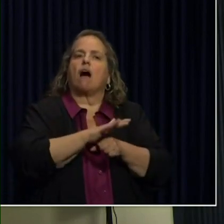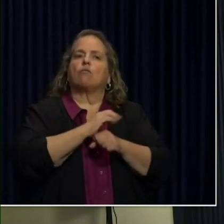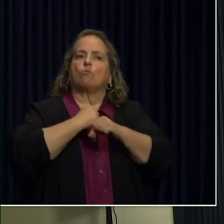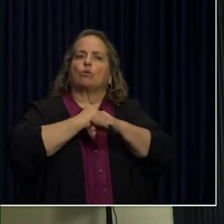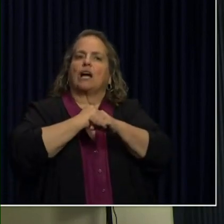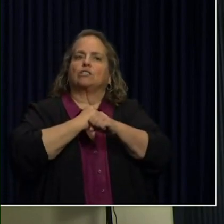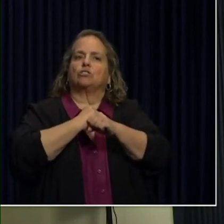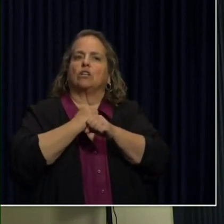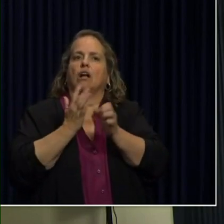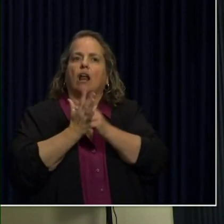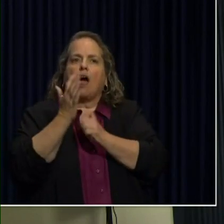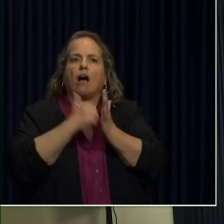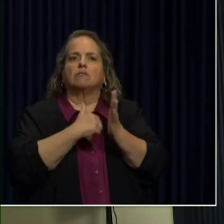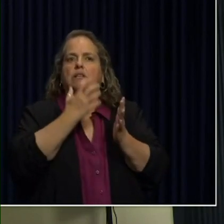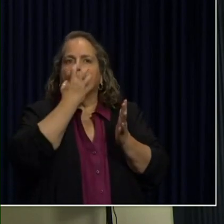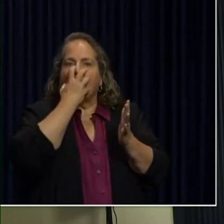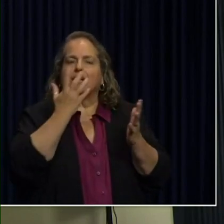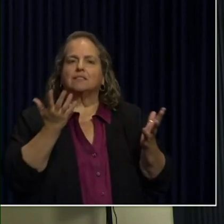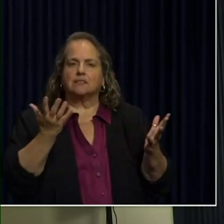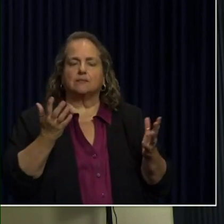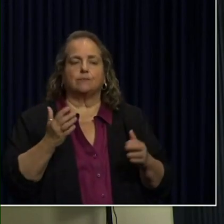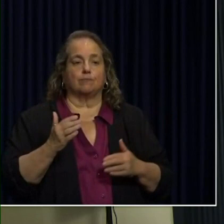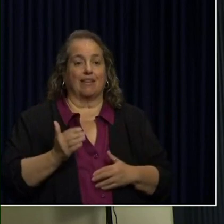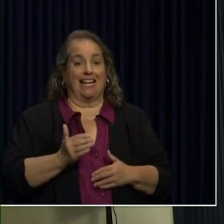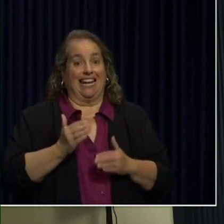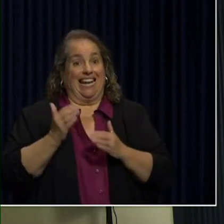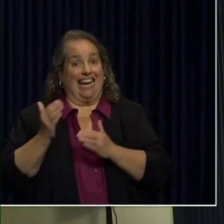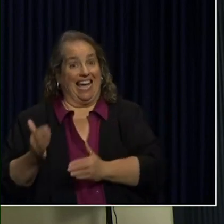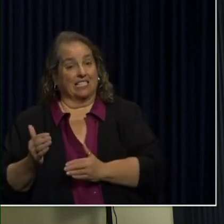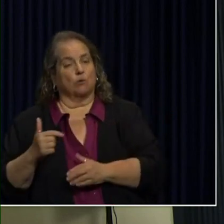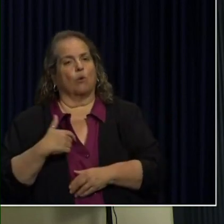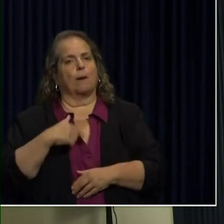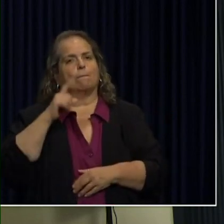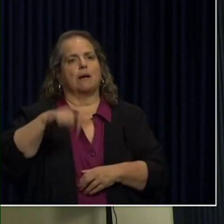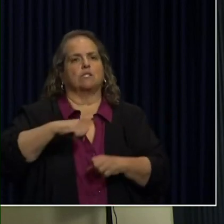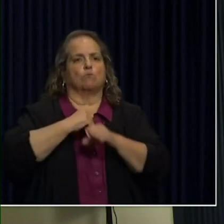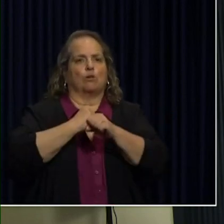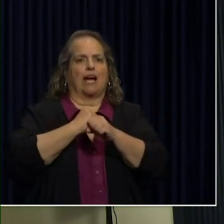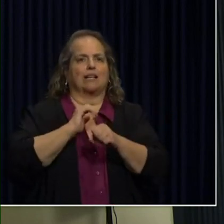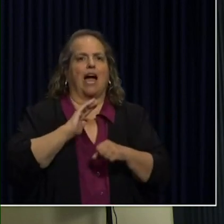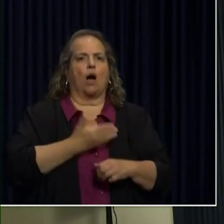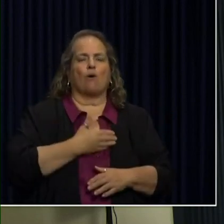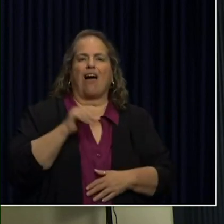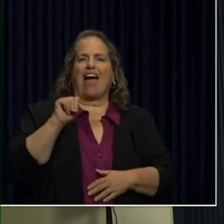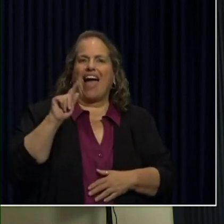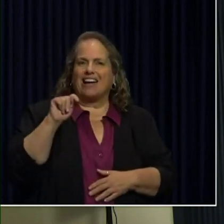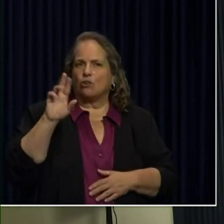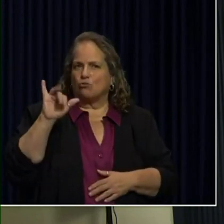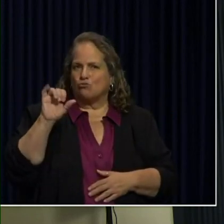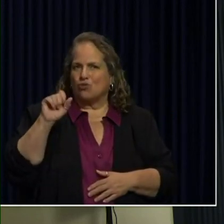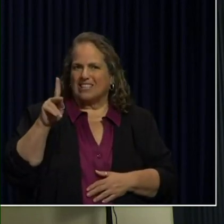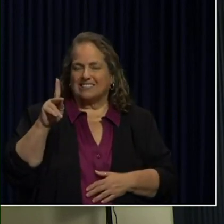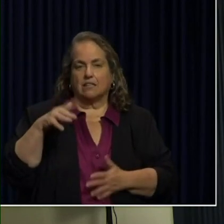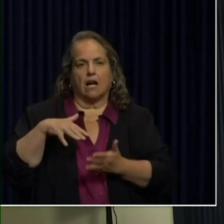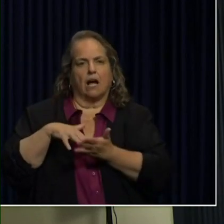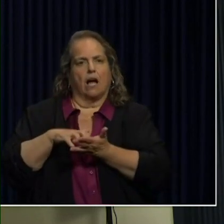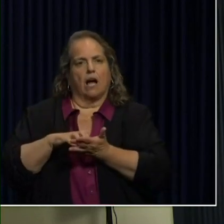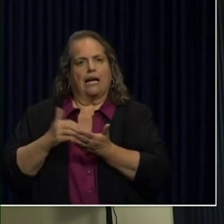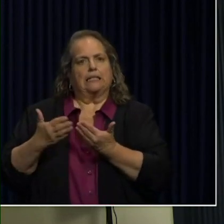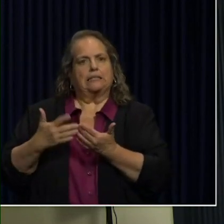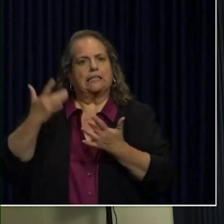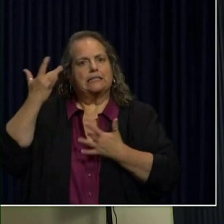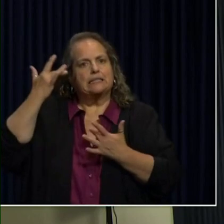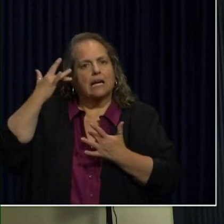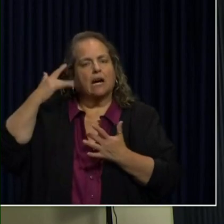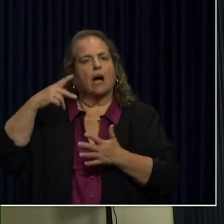ability to protect our at-risk populations. So we got to think in every step that we take, how many of